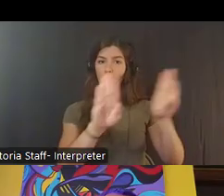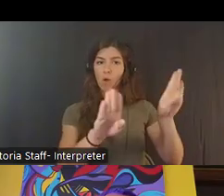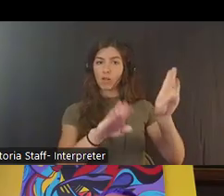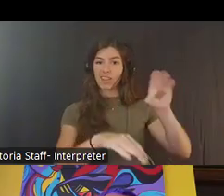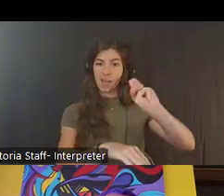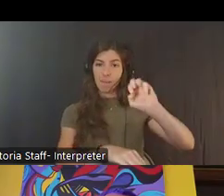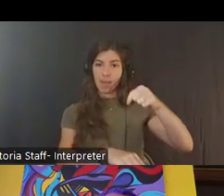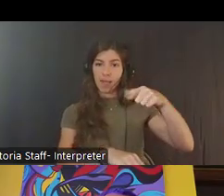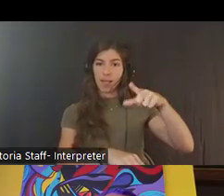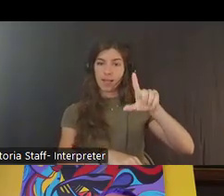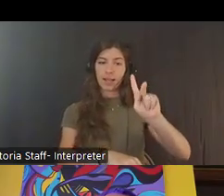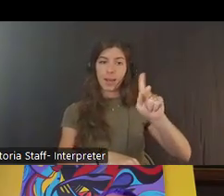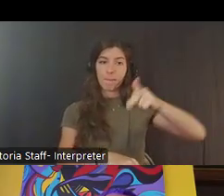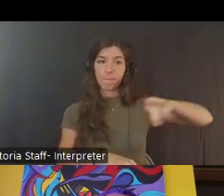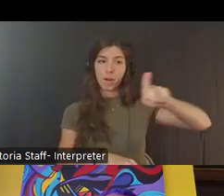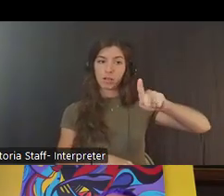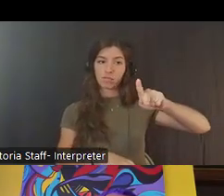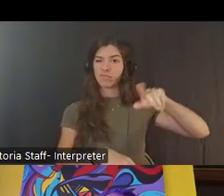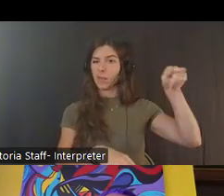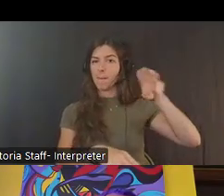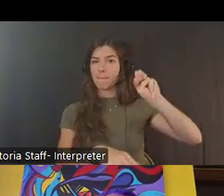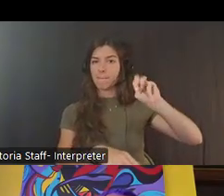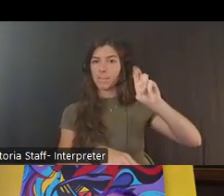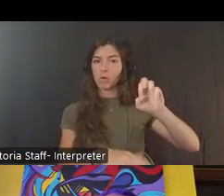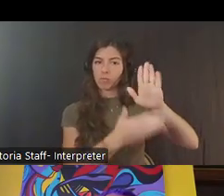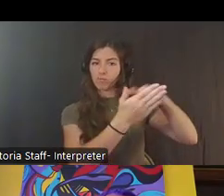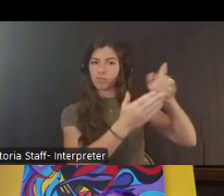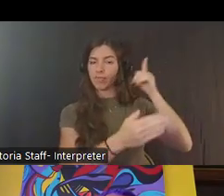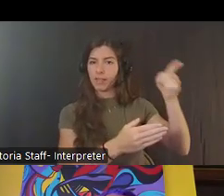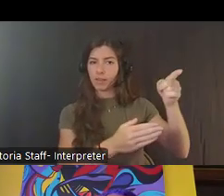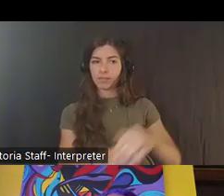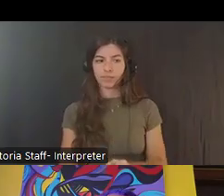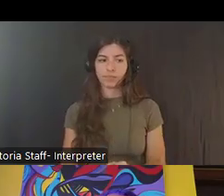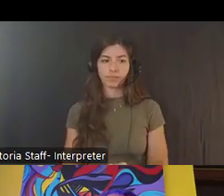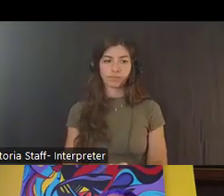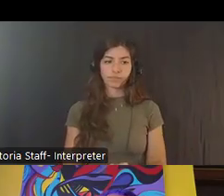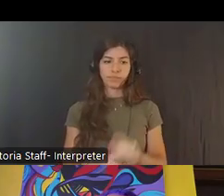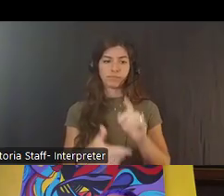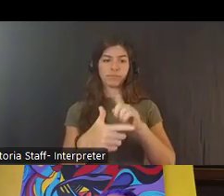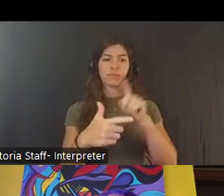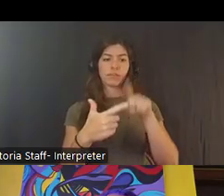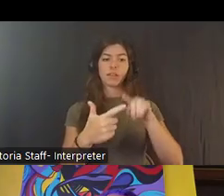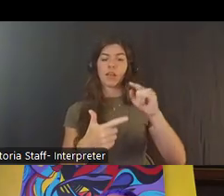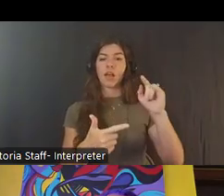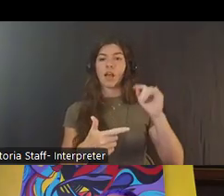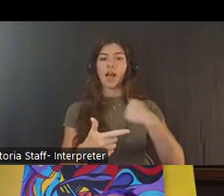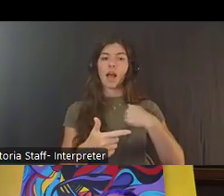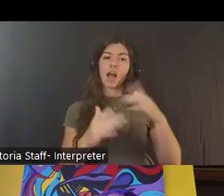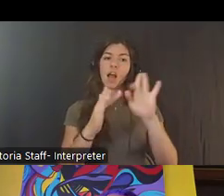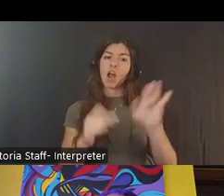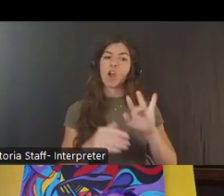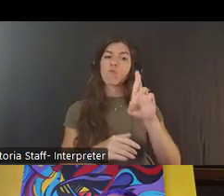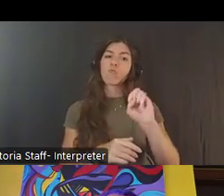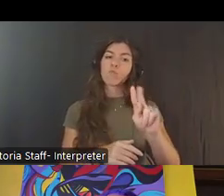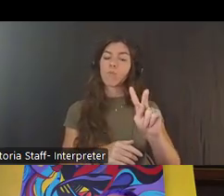come up for a couple years now. A mural on the I Heart Rock sign at Parcel 5. Art at